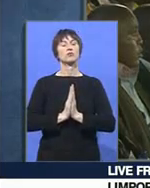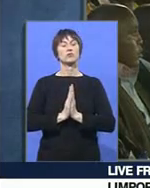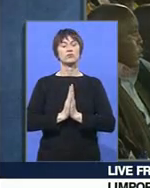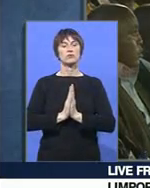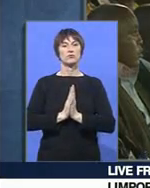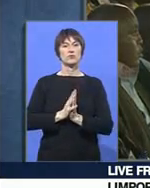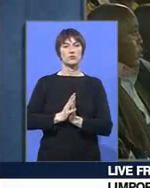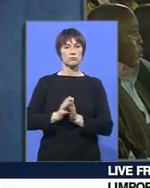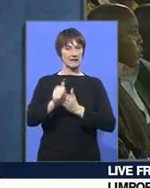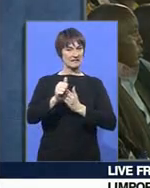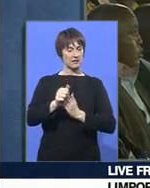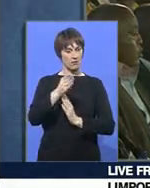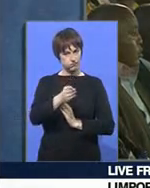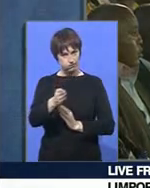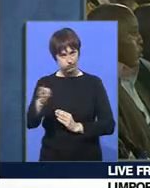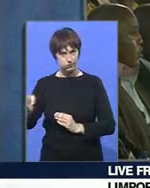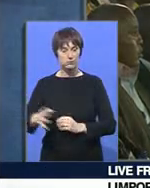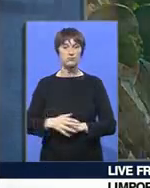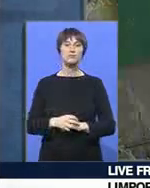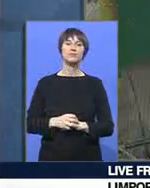tripartite alliance leadership,